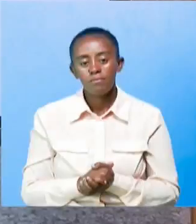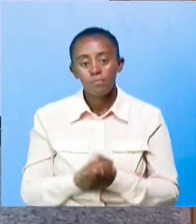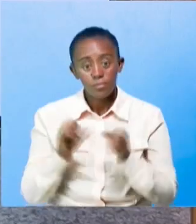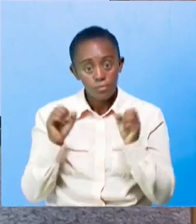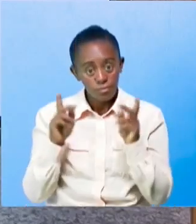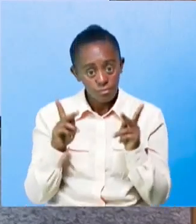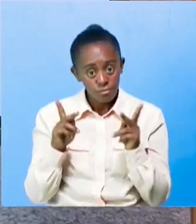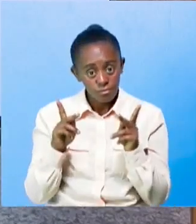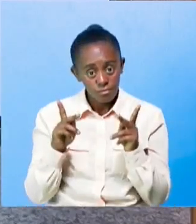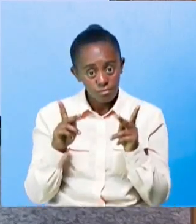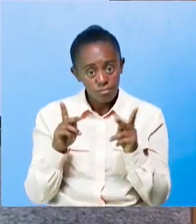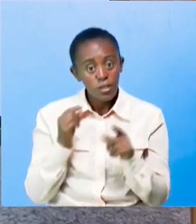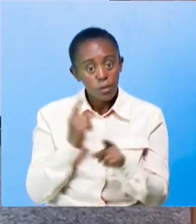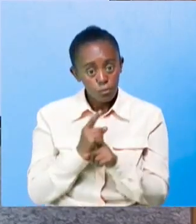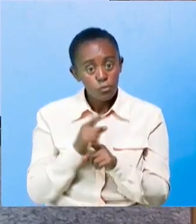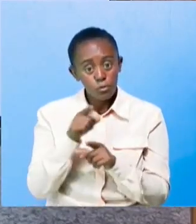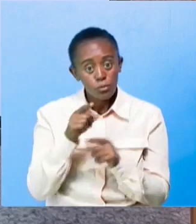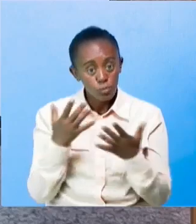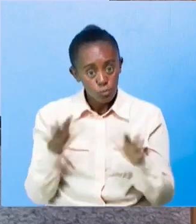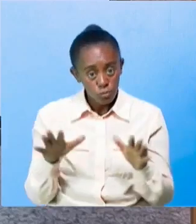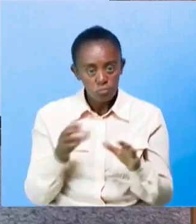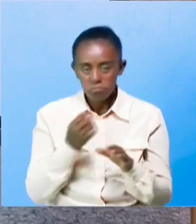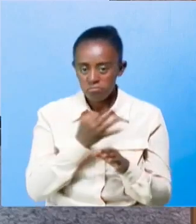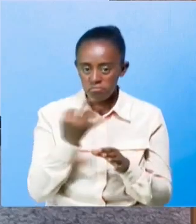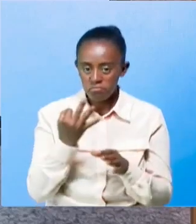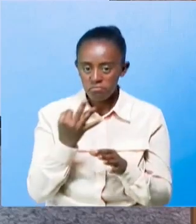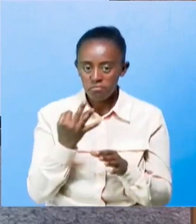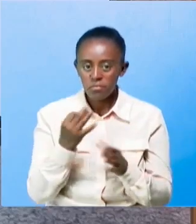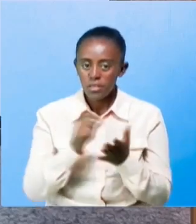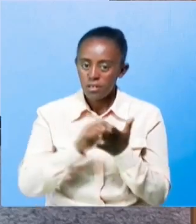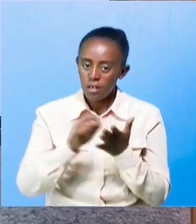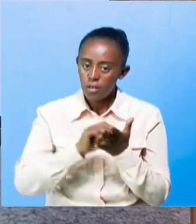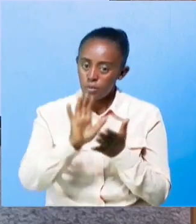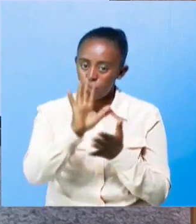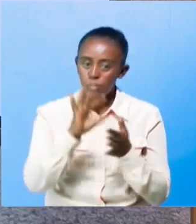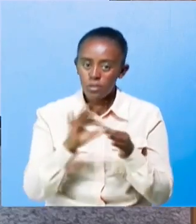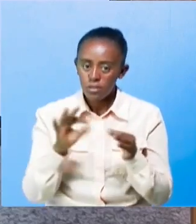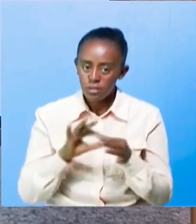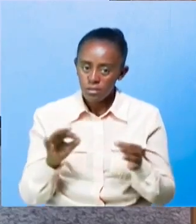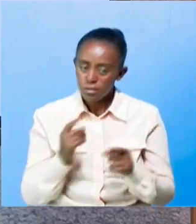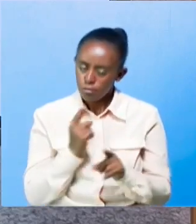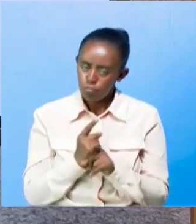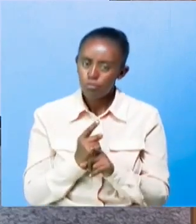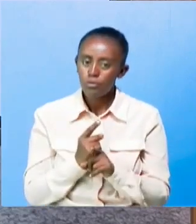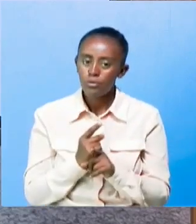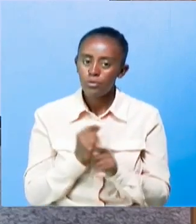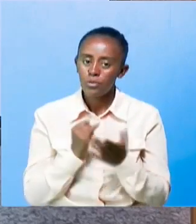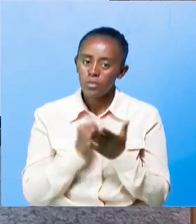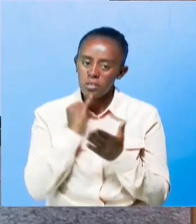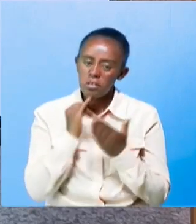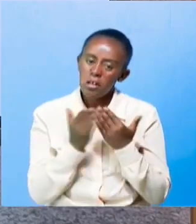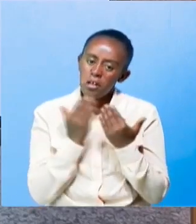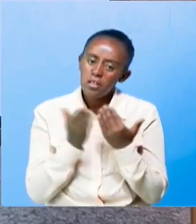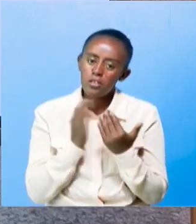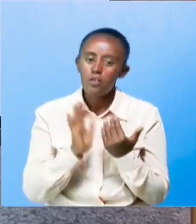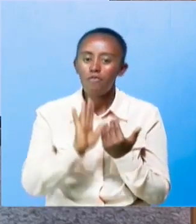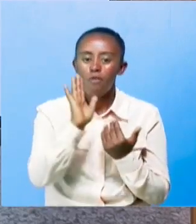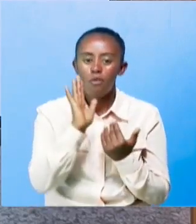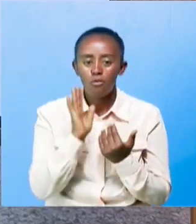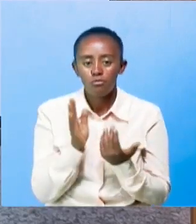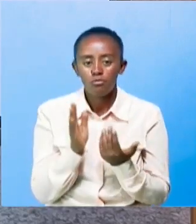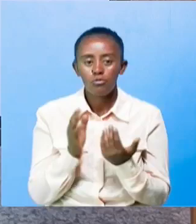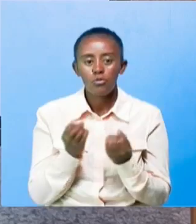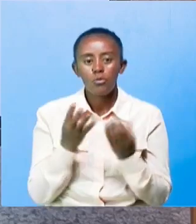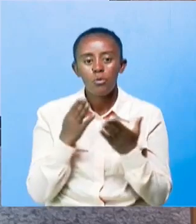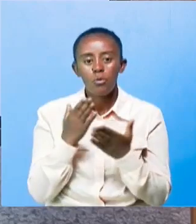Okay. I'm sure you did well writing your sentences, and I'm sure it is easier for you because we